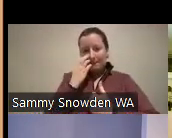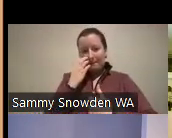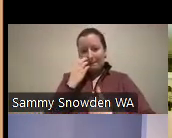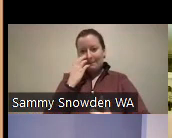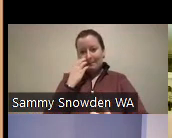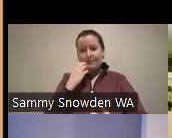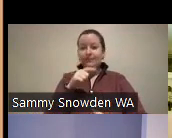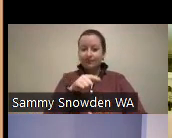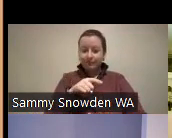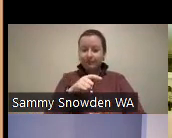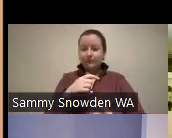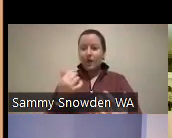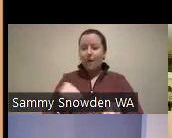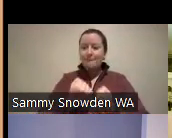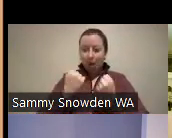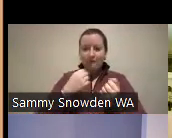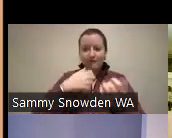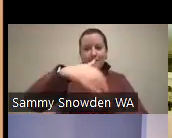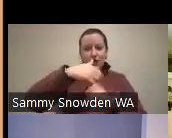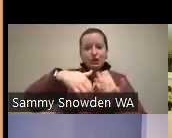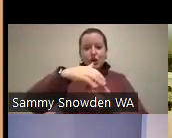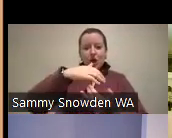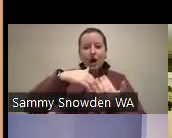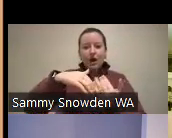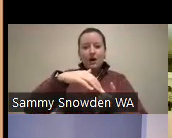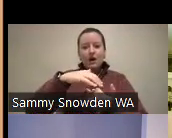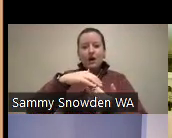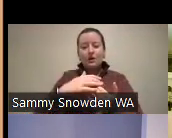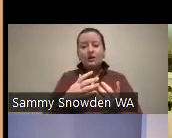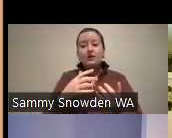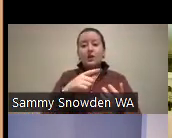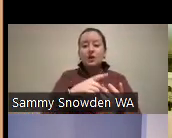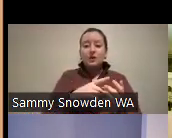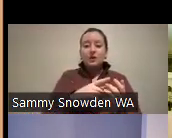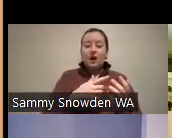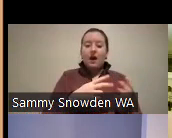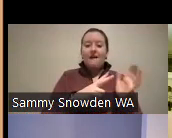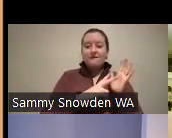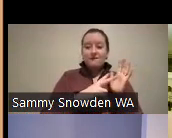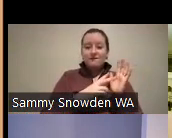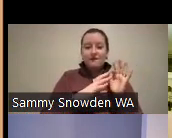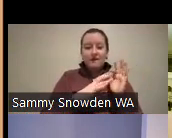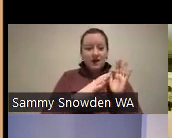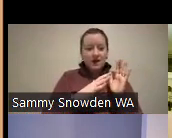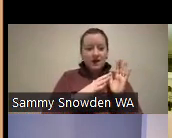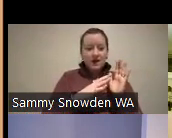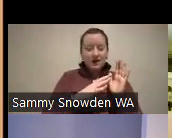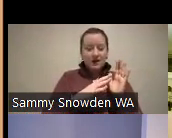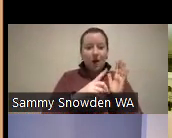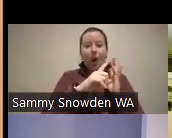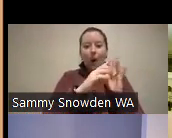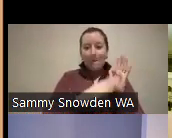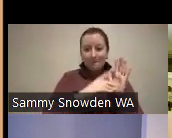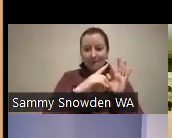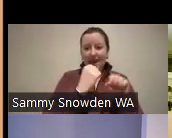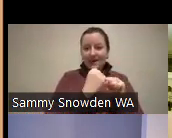powerful combination of CPTG therapeutic grade essential oils in a blend which includes